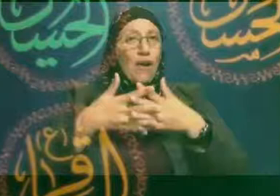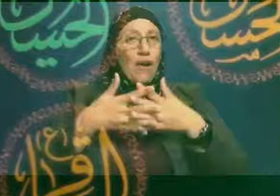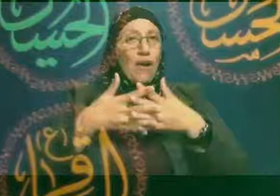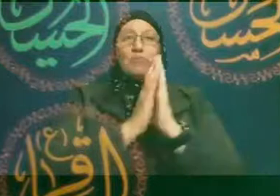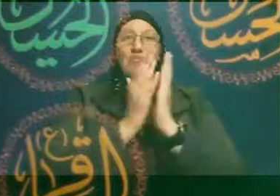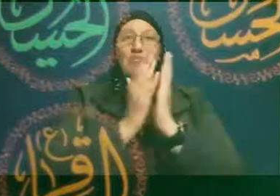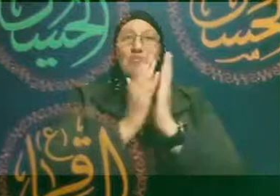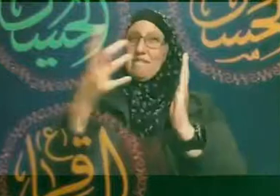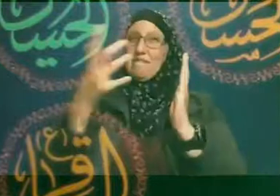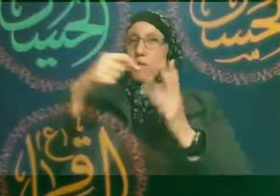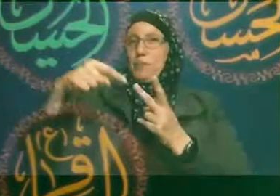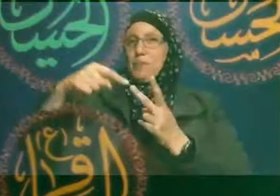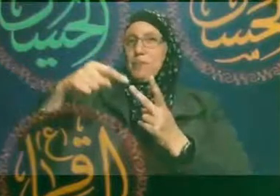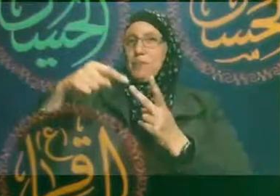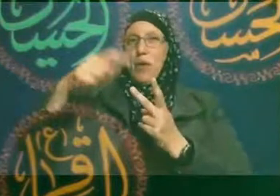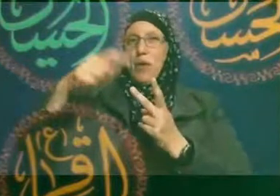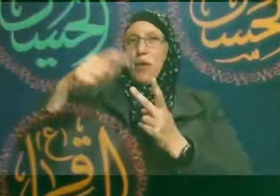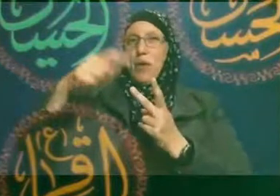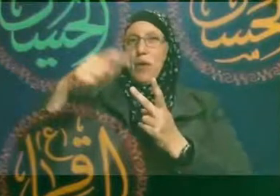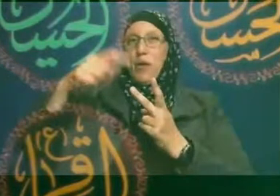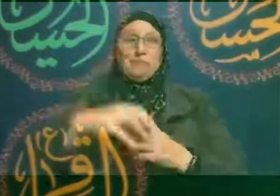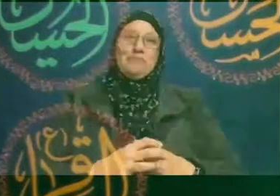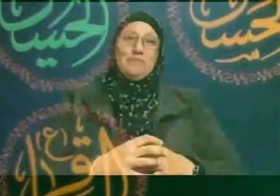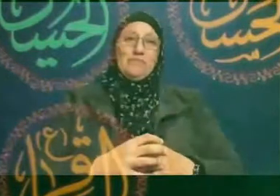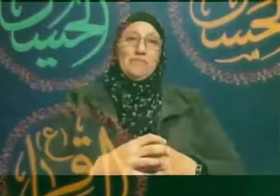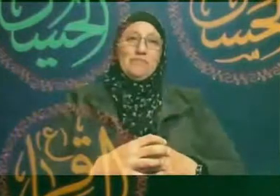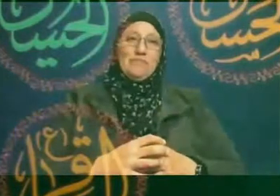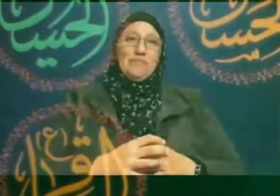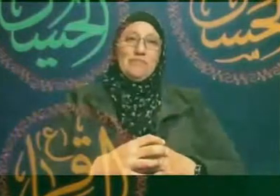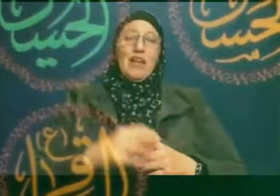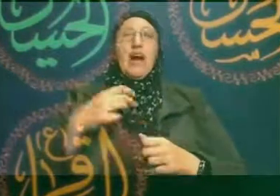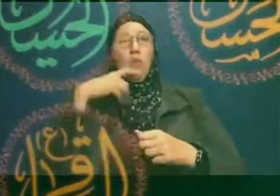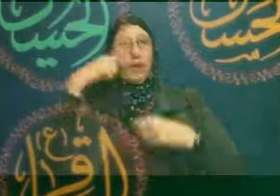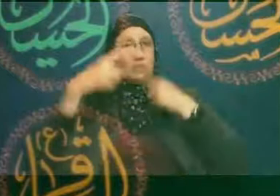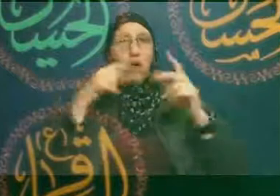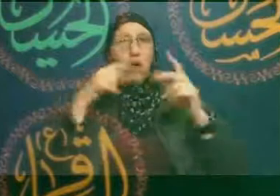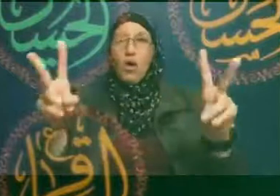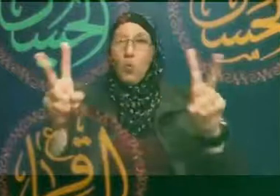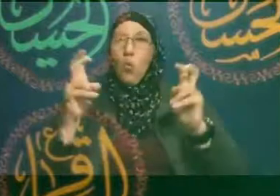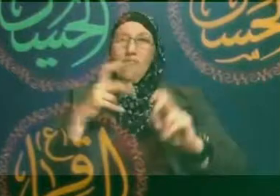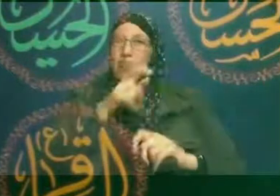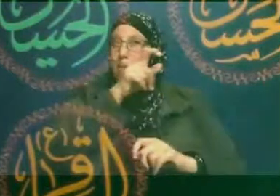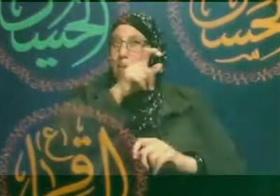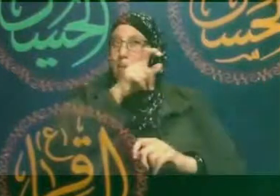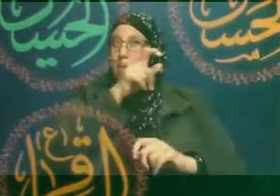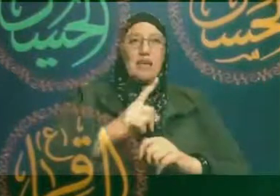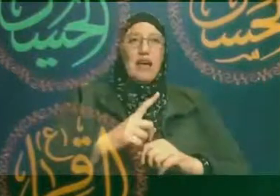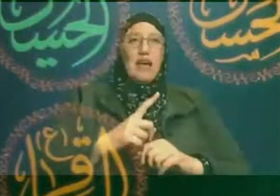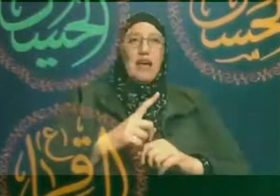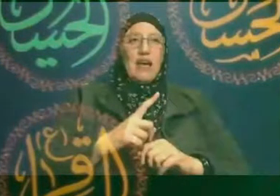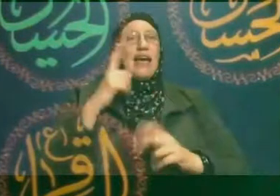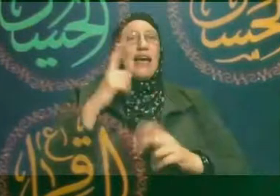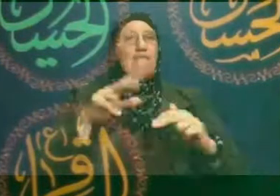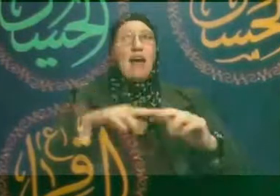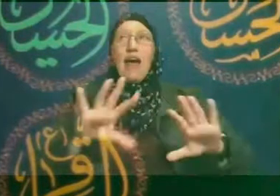of wisdom that it contains. And then I will tell you, I'm quoting Khwaja Nasir, and I tell you that if anyone wants to prove